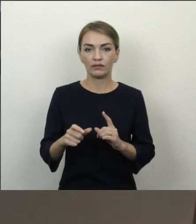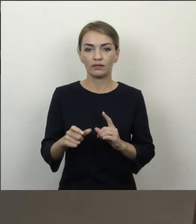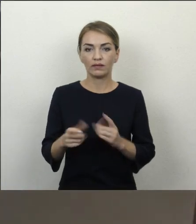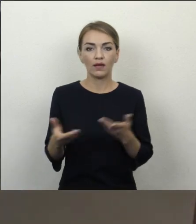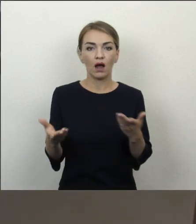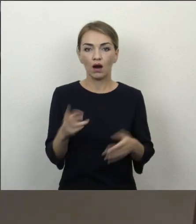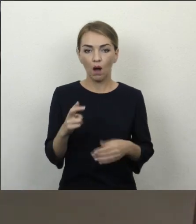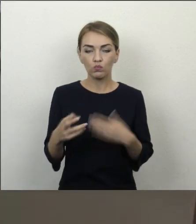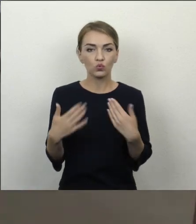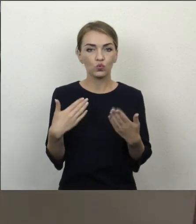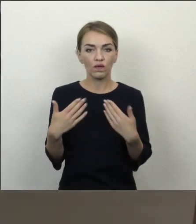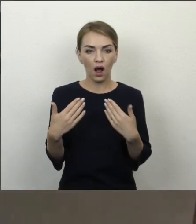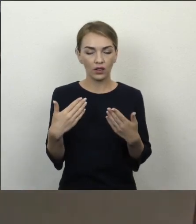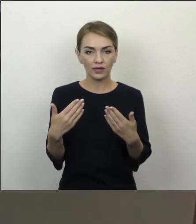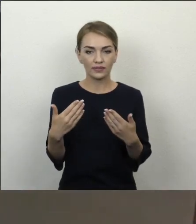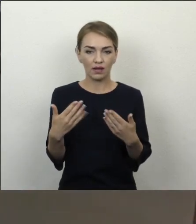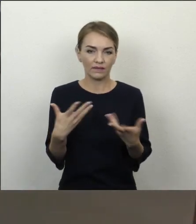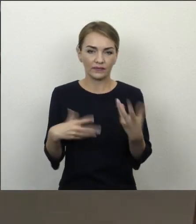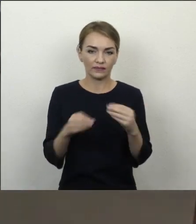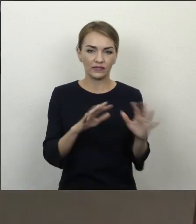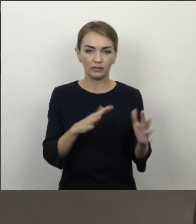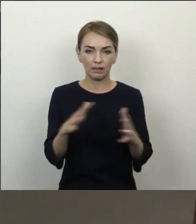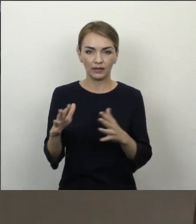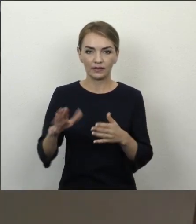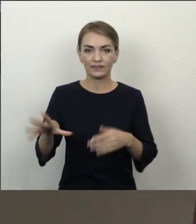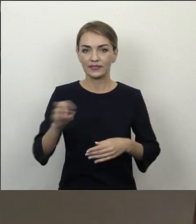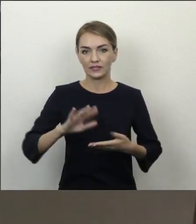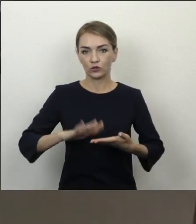is very special